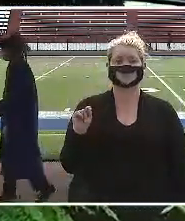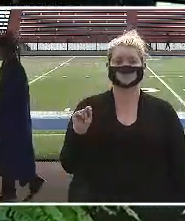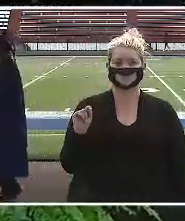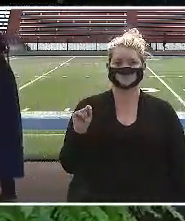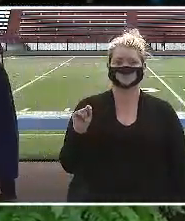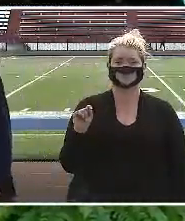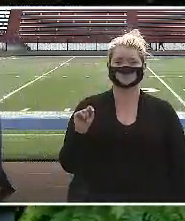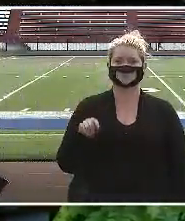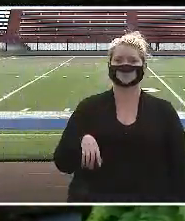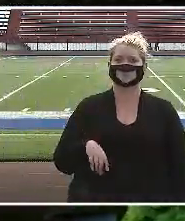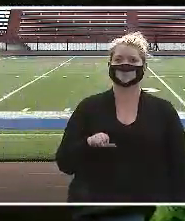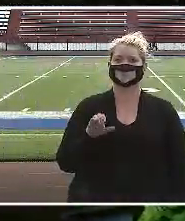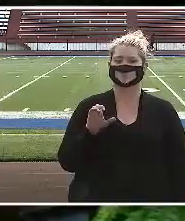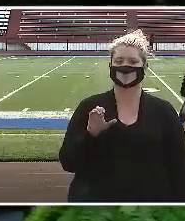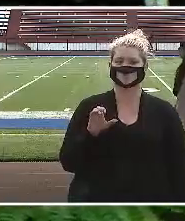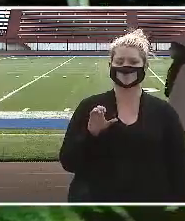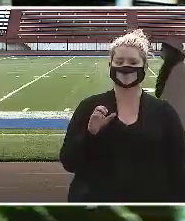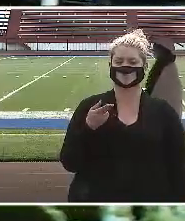Christian Adriano.